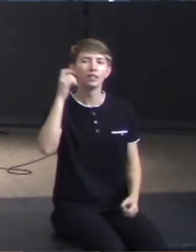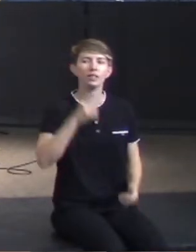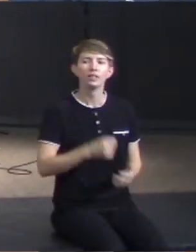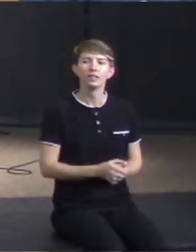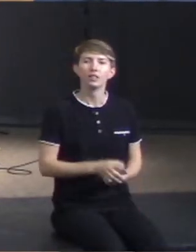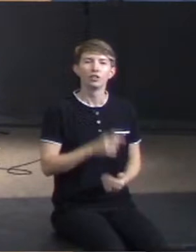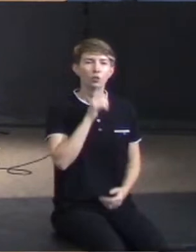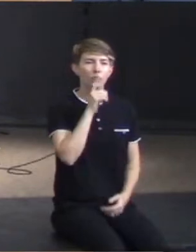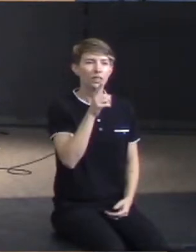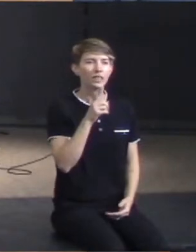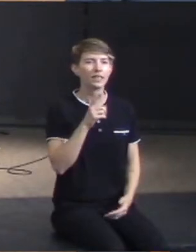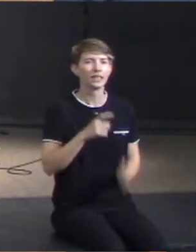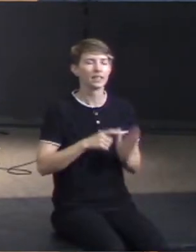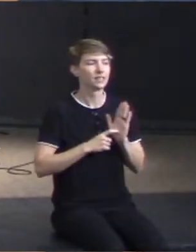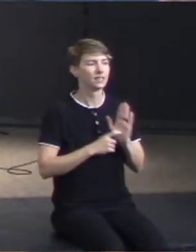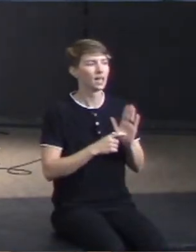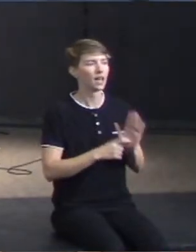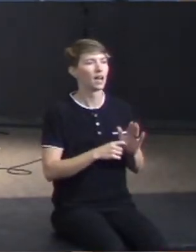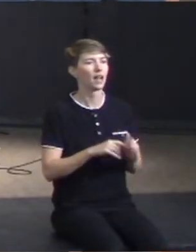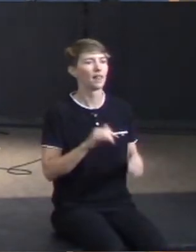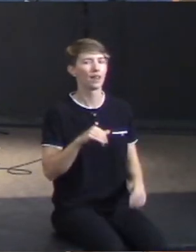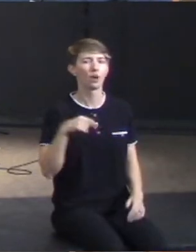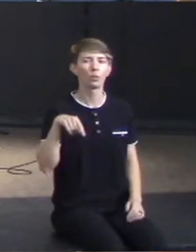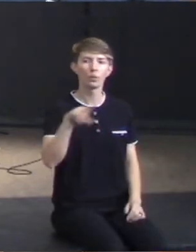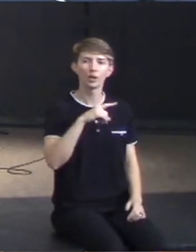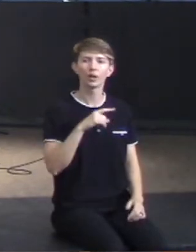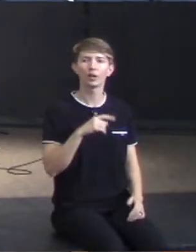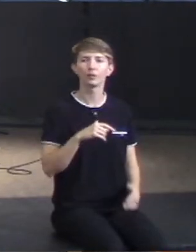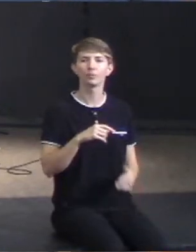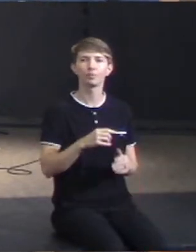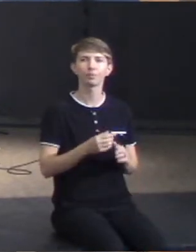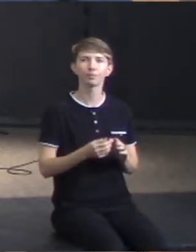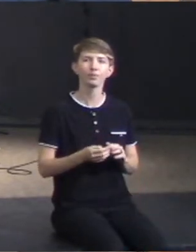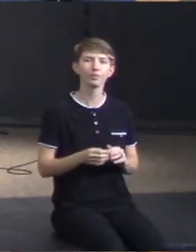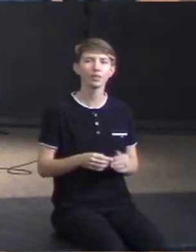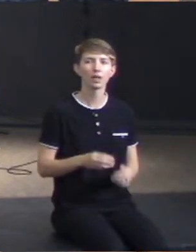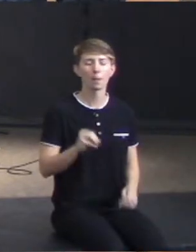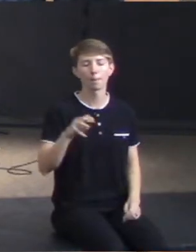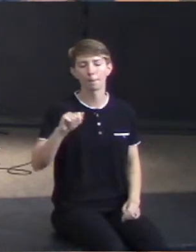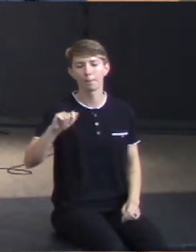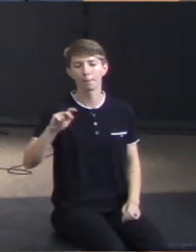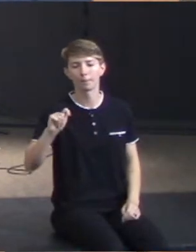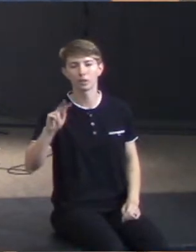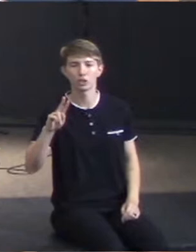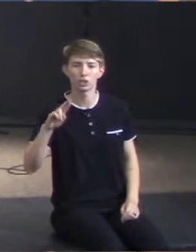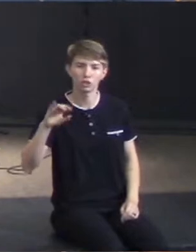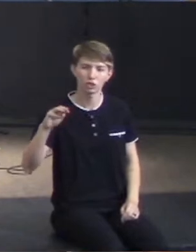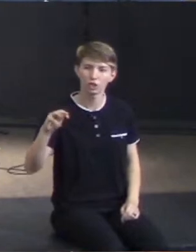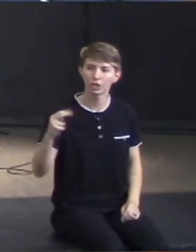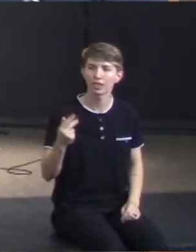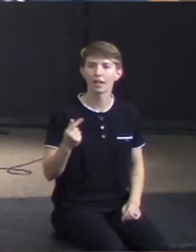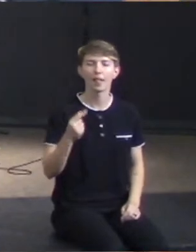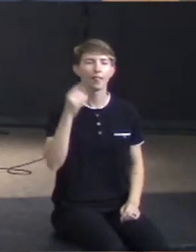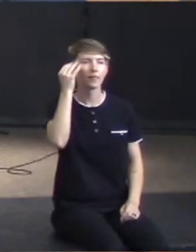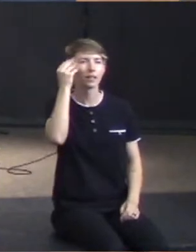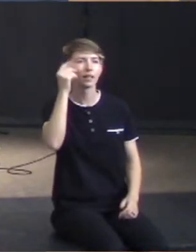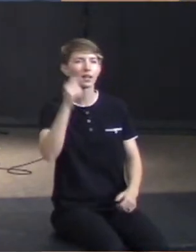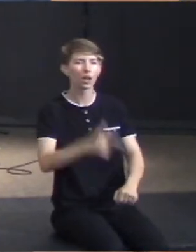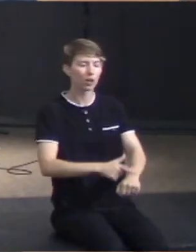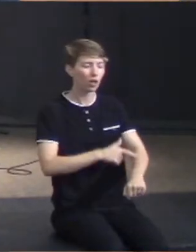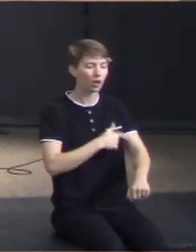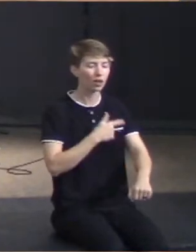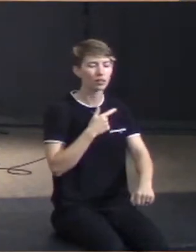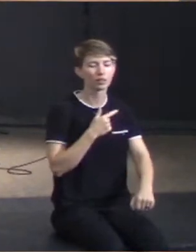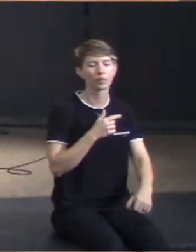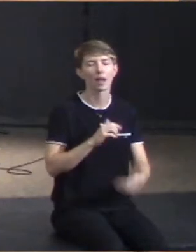a sign that we are maturing. You know, we're thinking long term. How do we take care of those that are going to